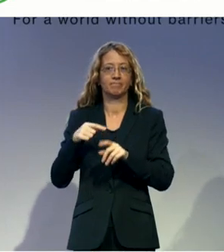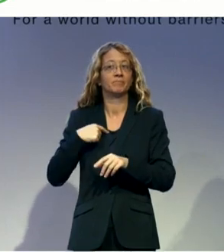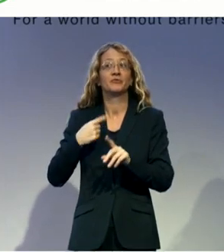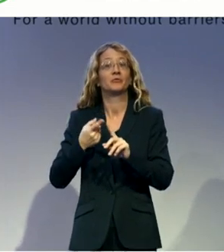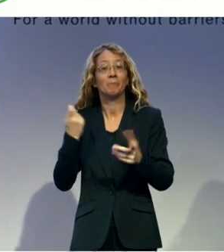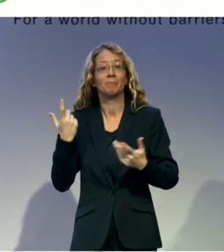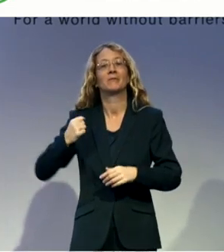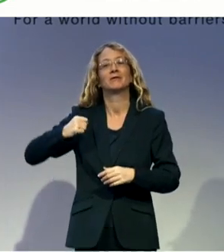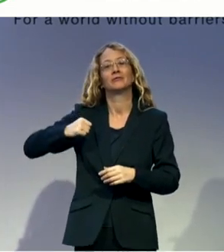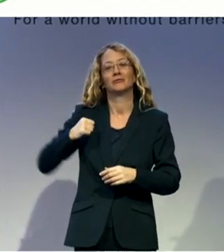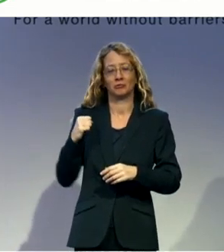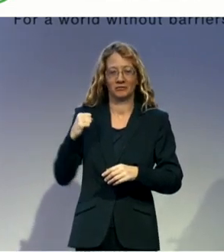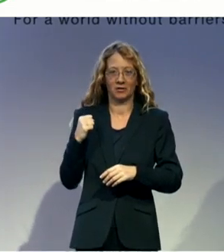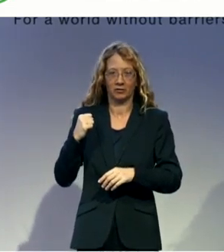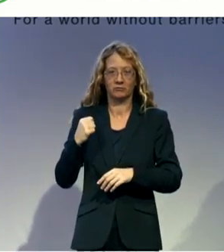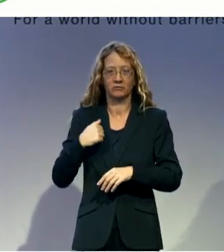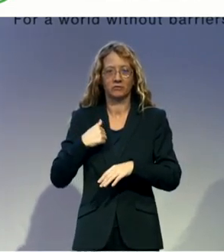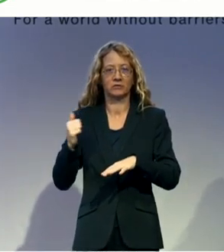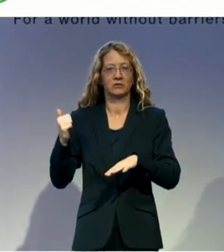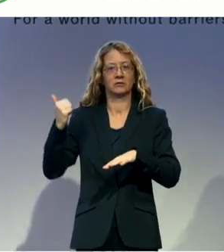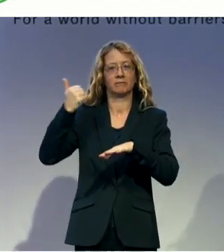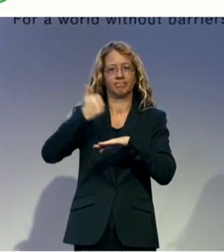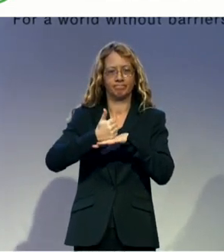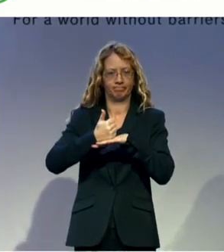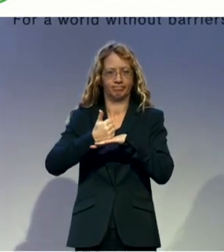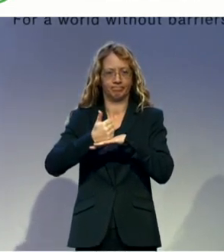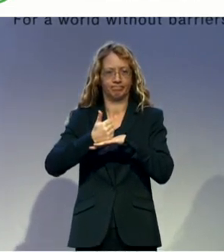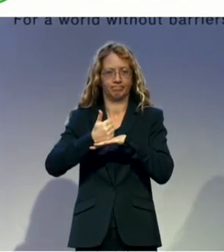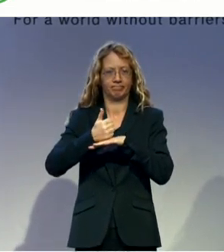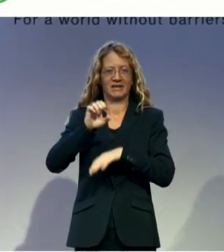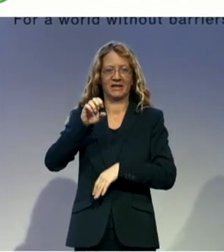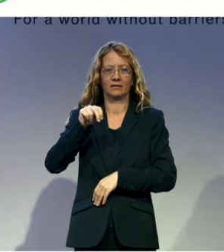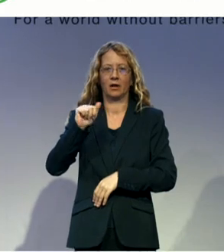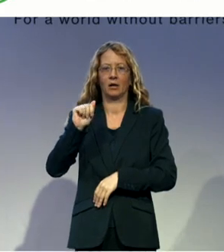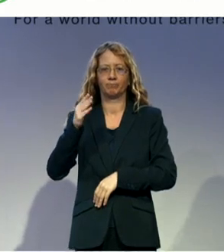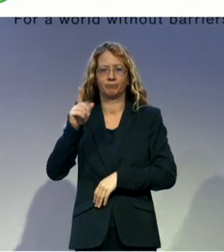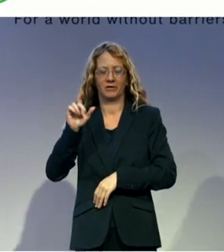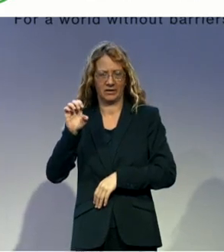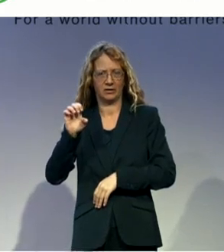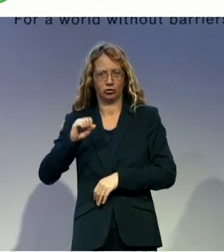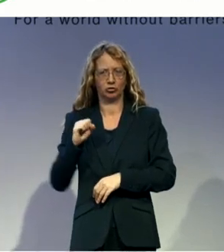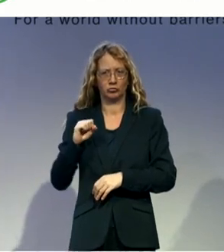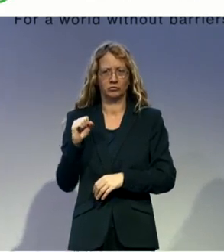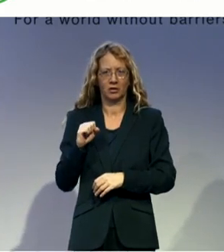in easy read, it is my job to work with our members to change things, to campaign, and to have a voice